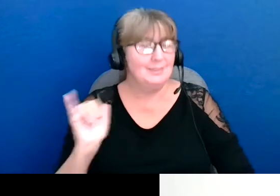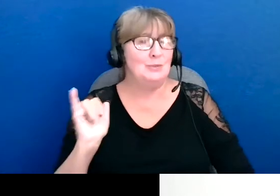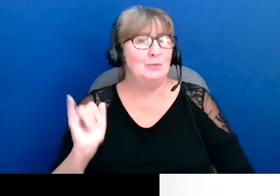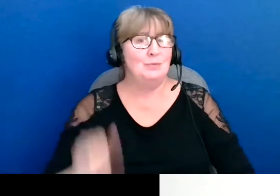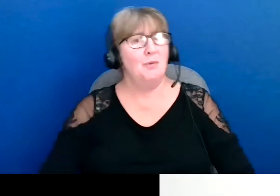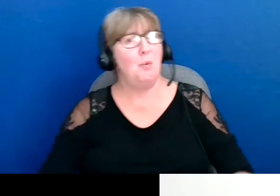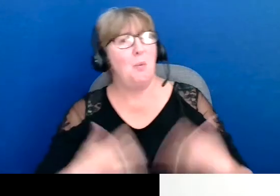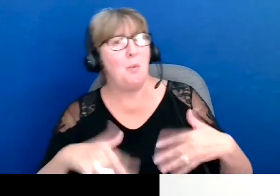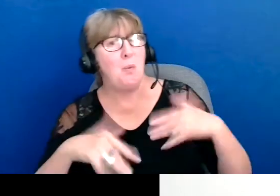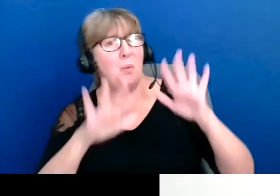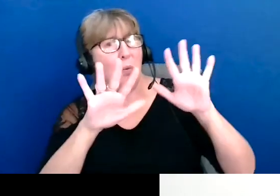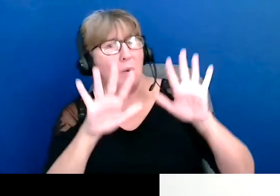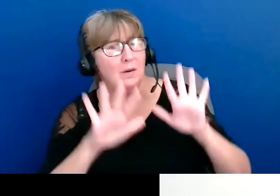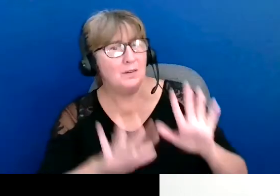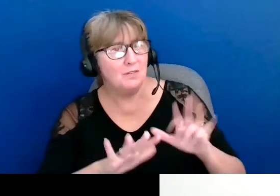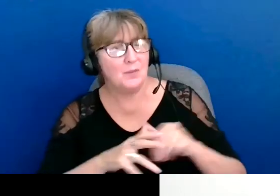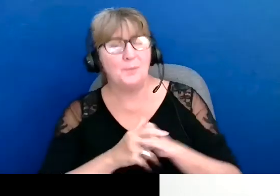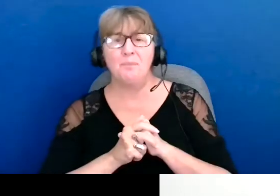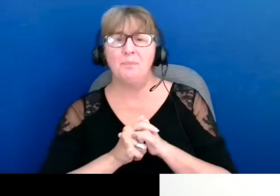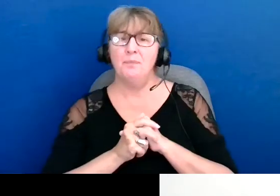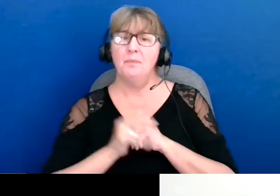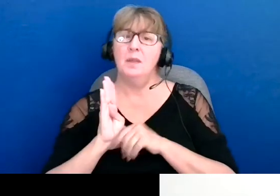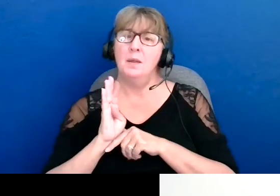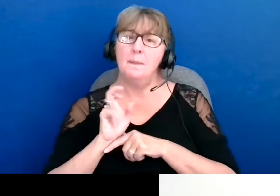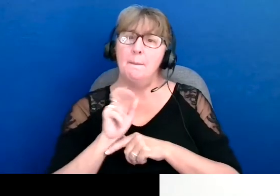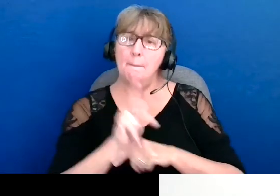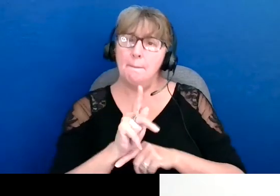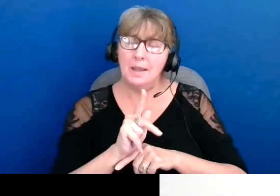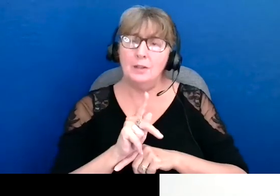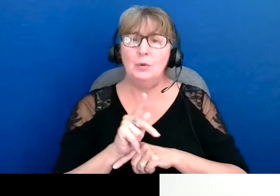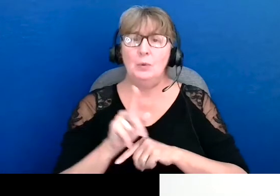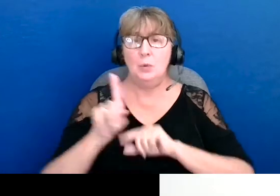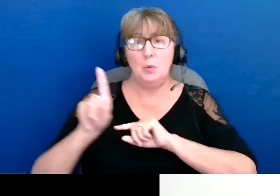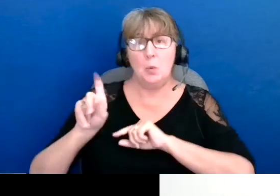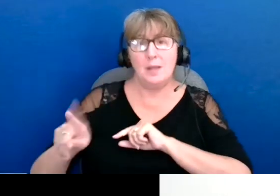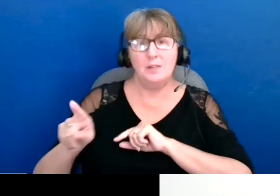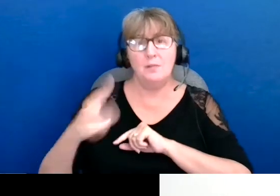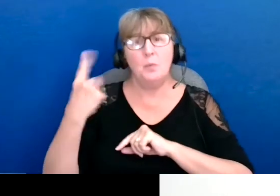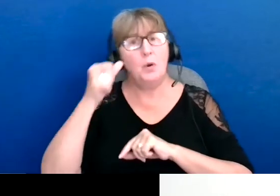Wonderful. Shifting back to the girls' questions, we have a question from Maria